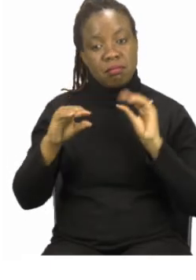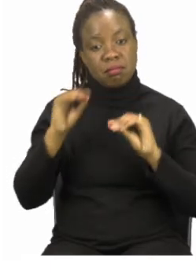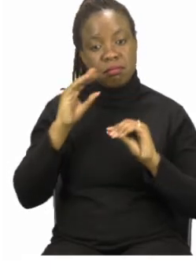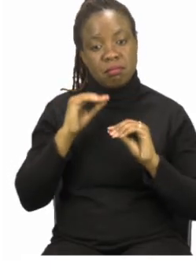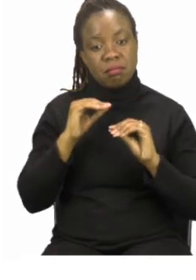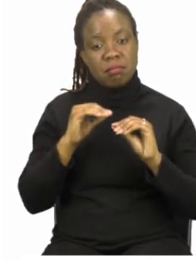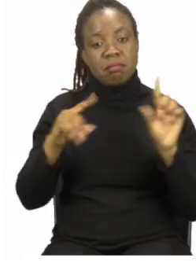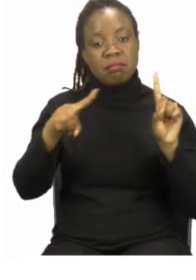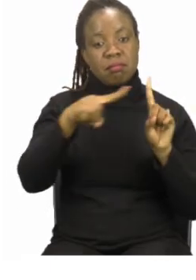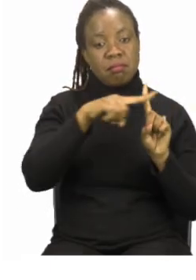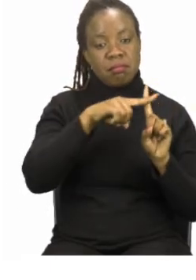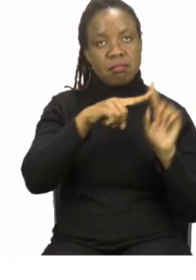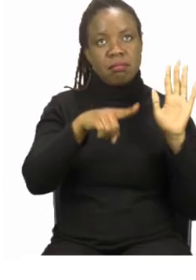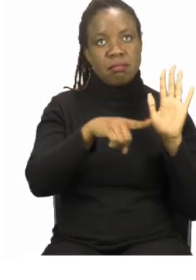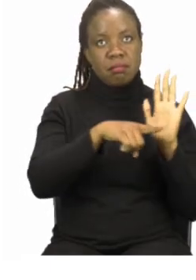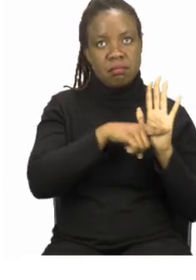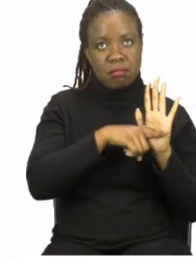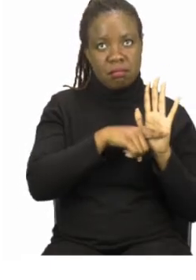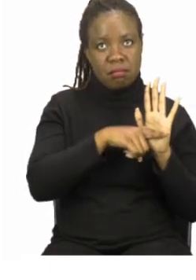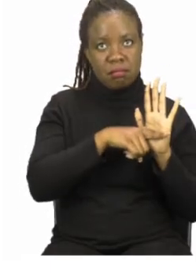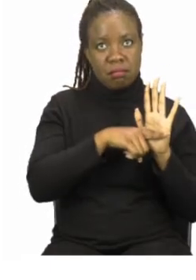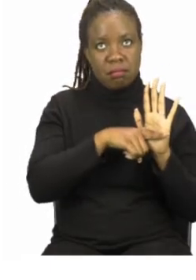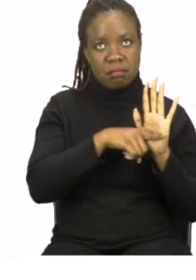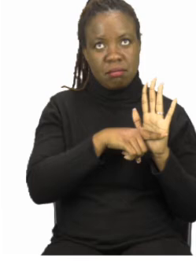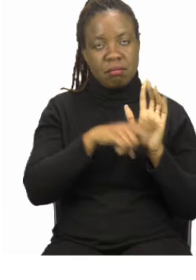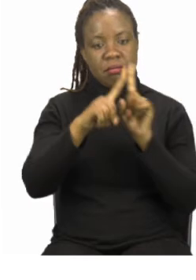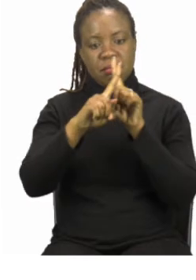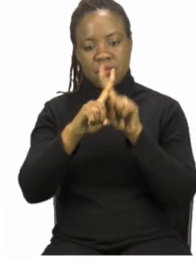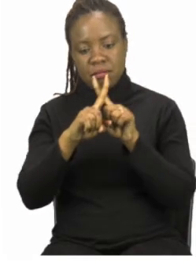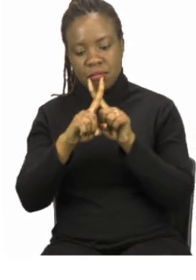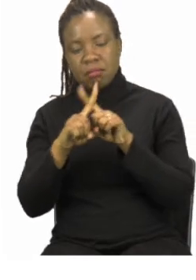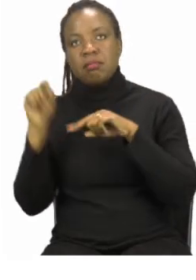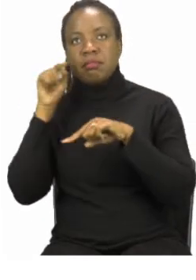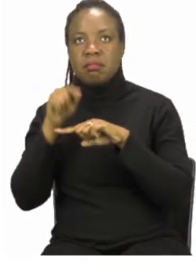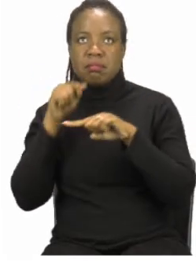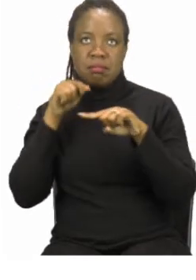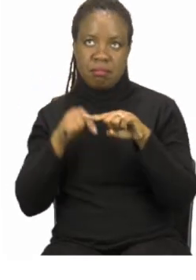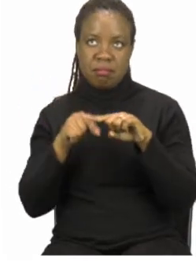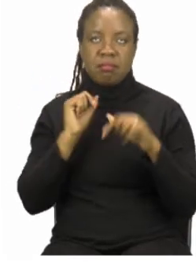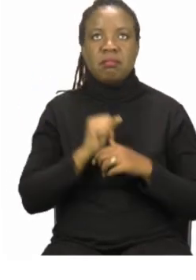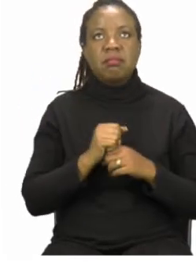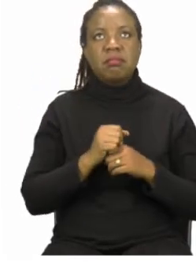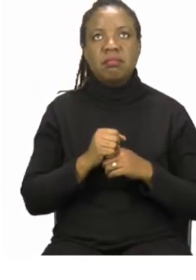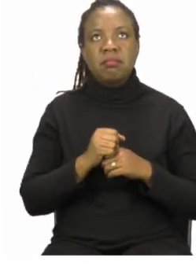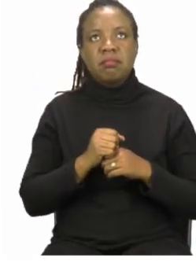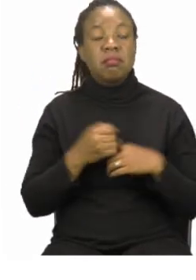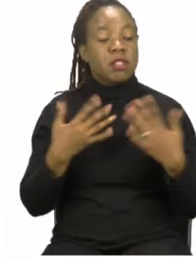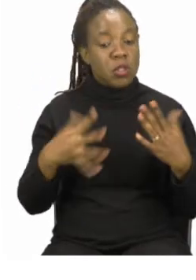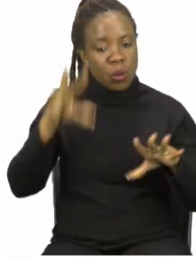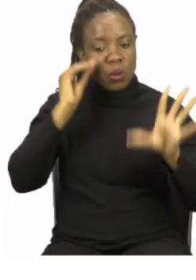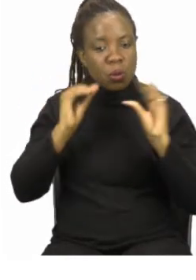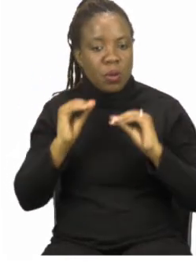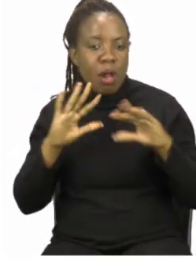and subtraction and division. So we're going to learn how to add and